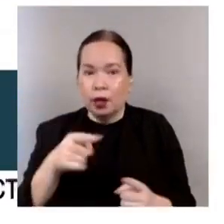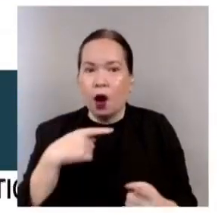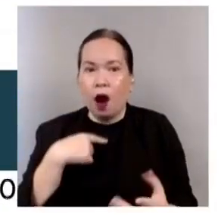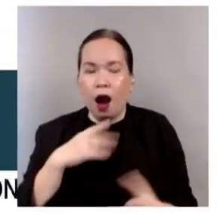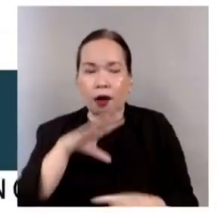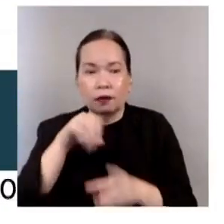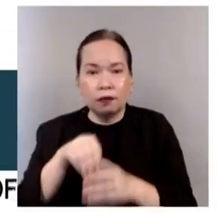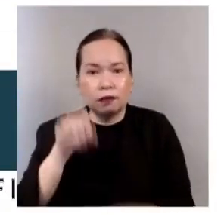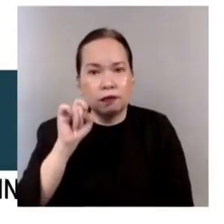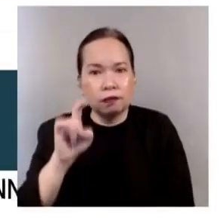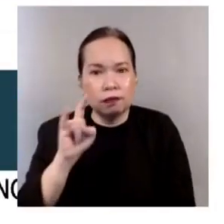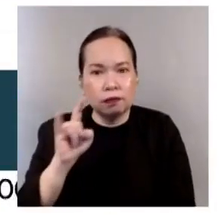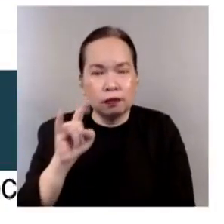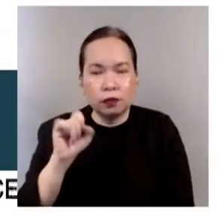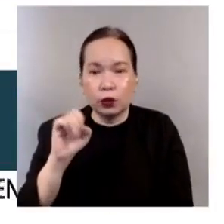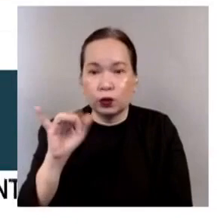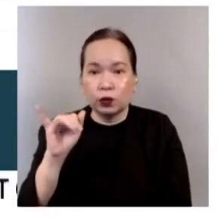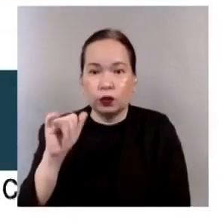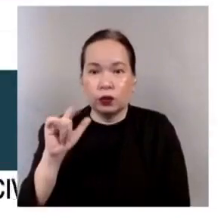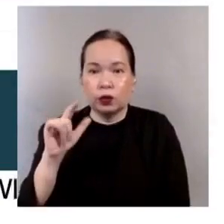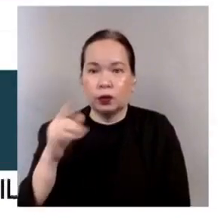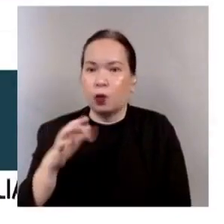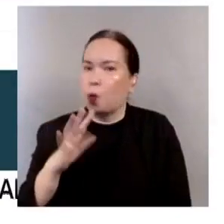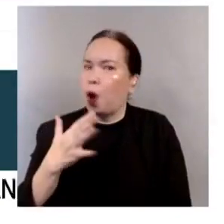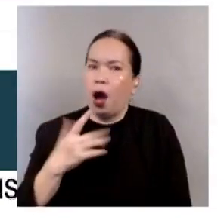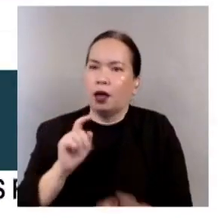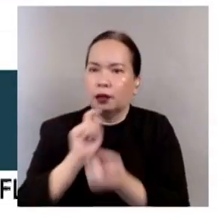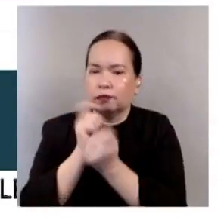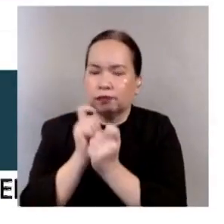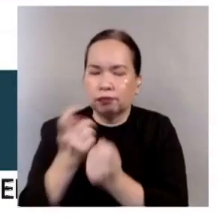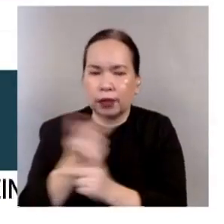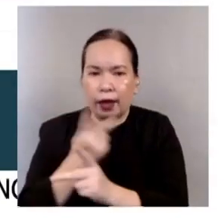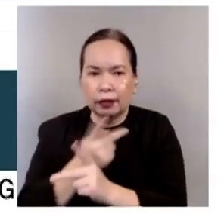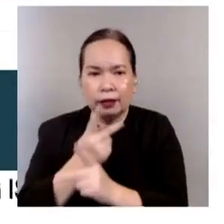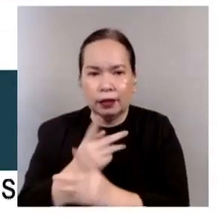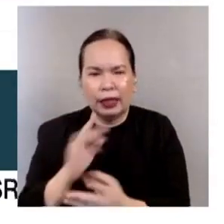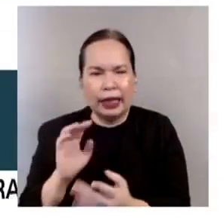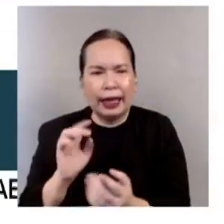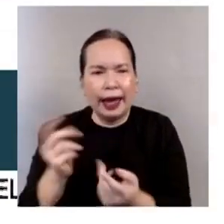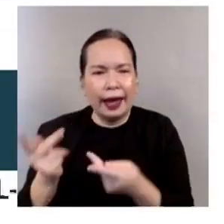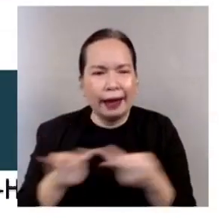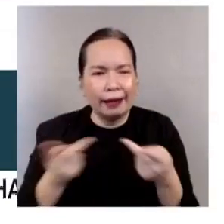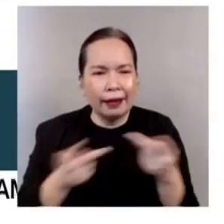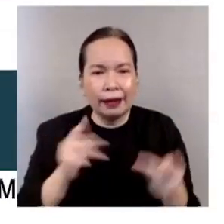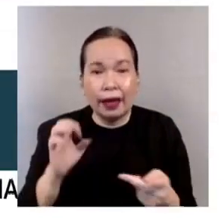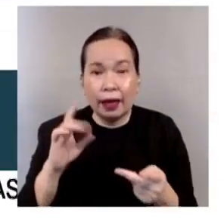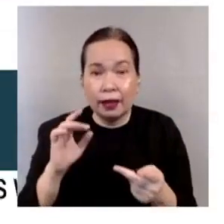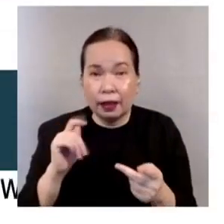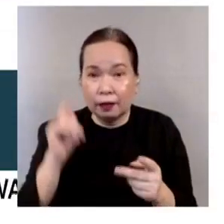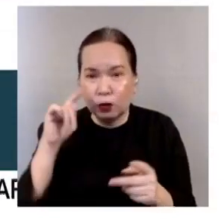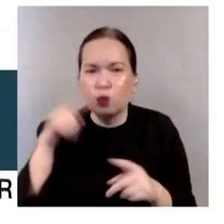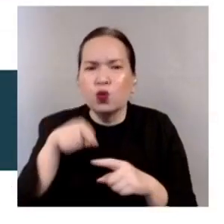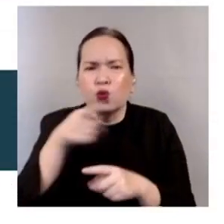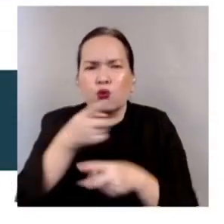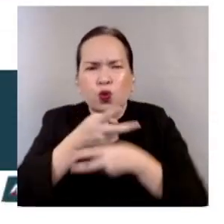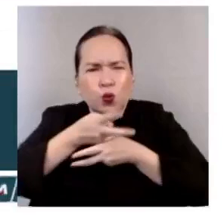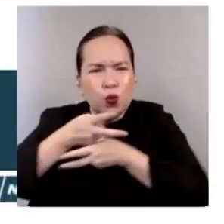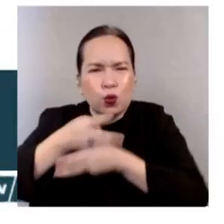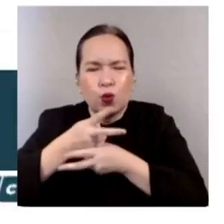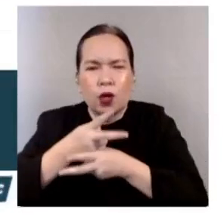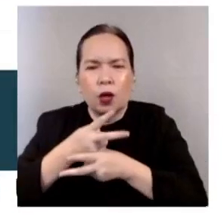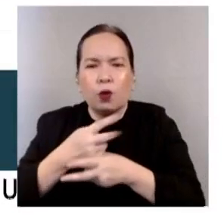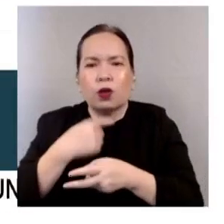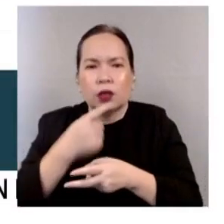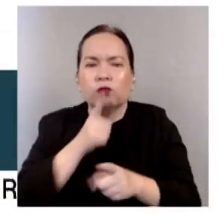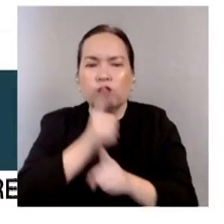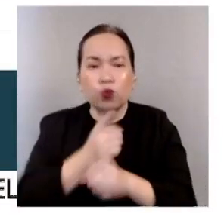media. Wala na mag-edit dito, diretso na kayo sa tao. But make sure what you says is really the